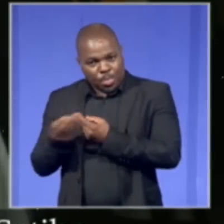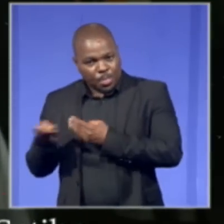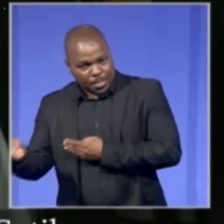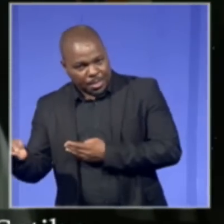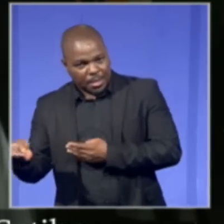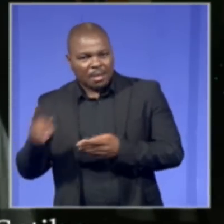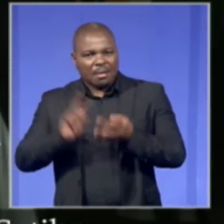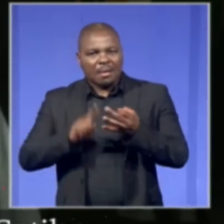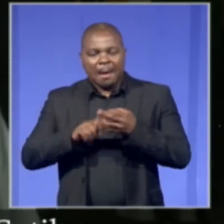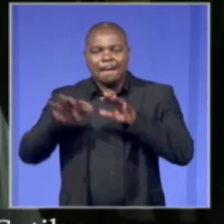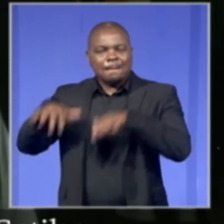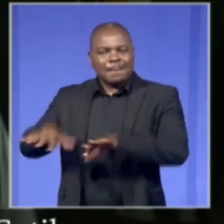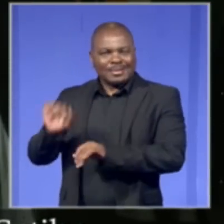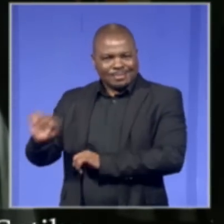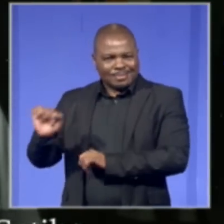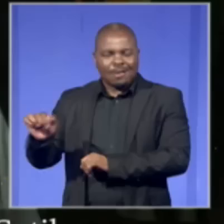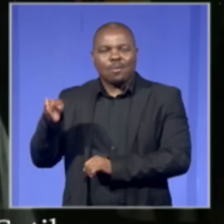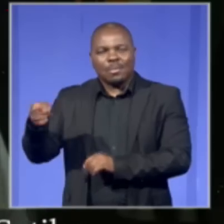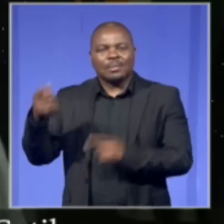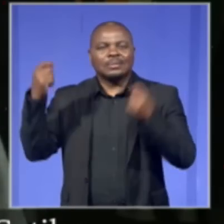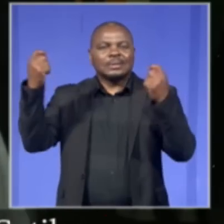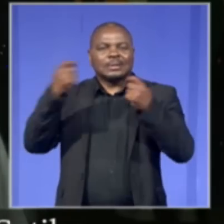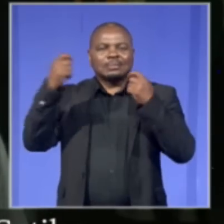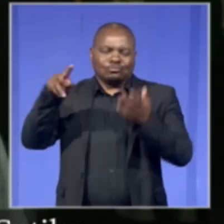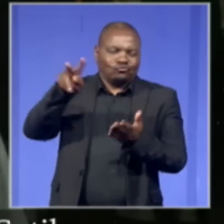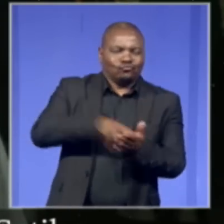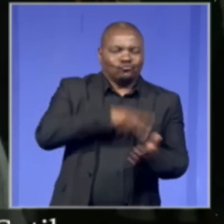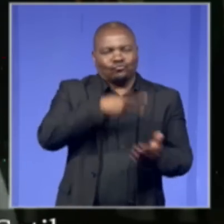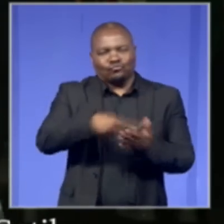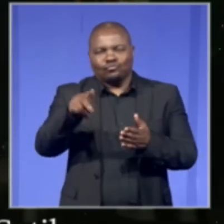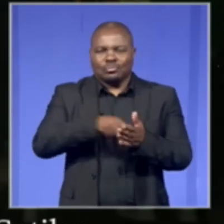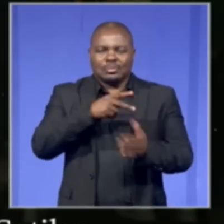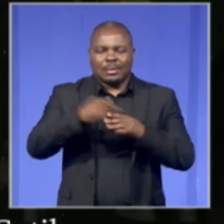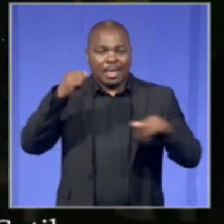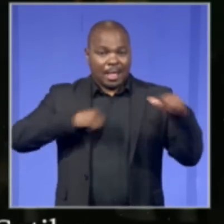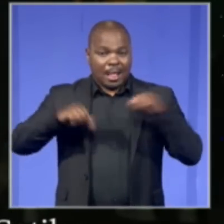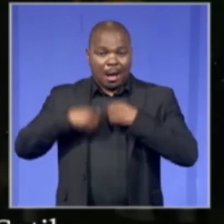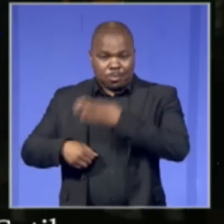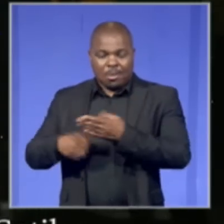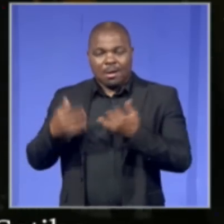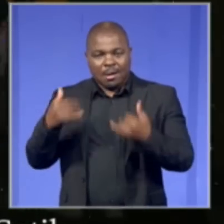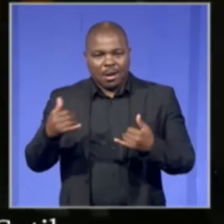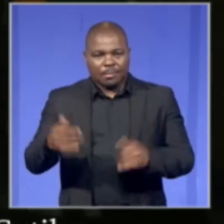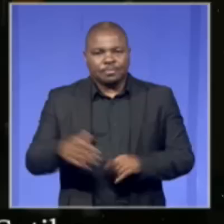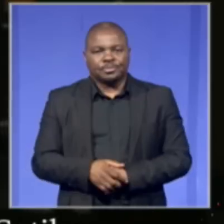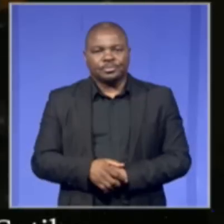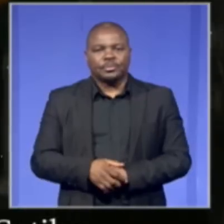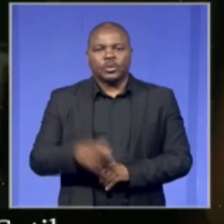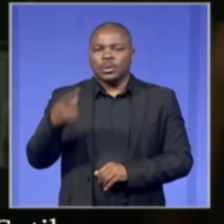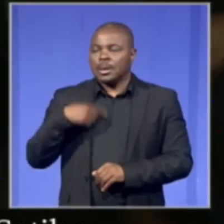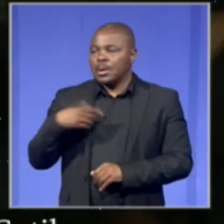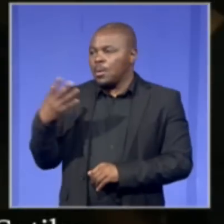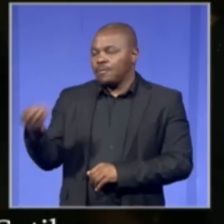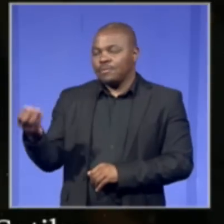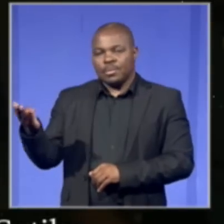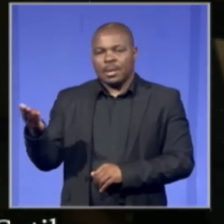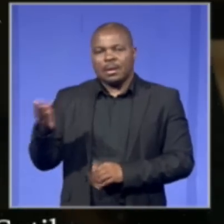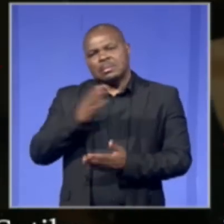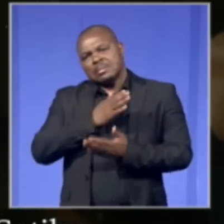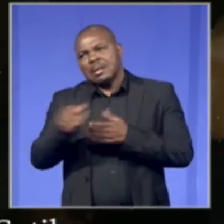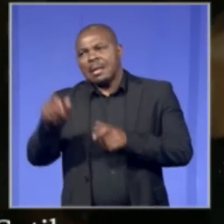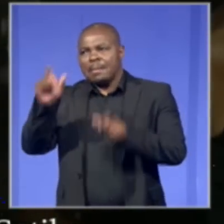ko beaching ya teng re tla bona batho ba diragatsa ba itumetse jalo mme ga jana re amogetswe or re joinilwe ke ba bang ba